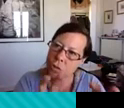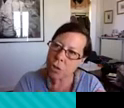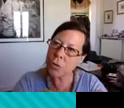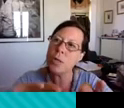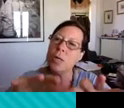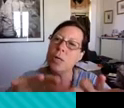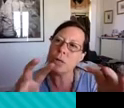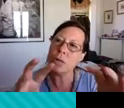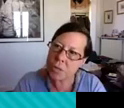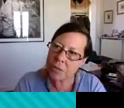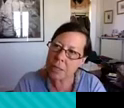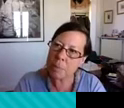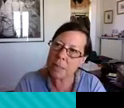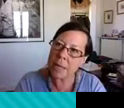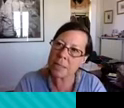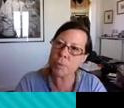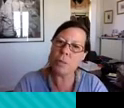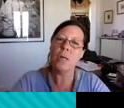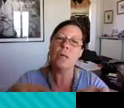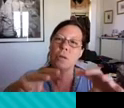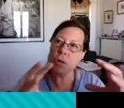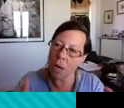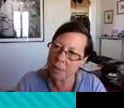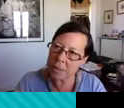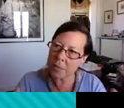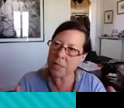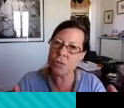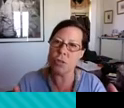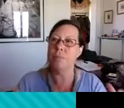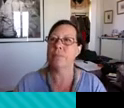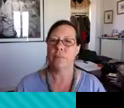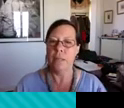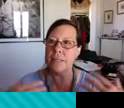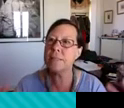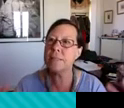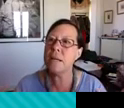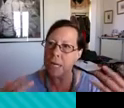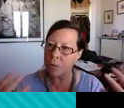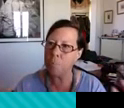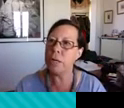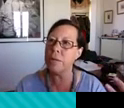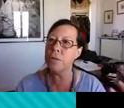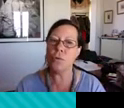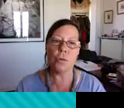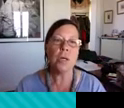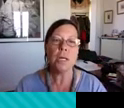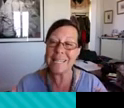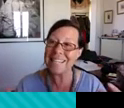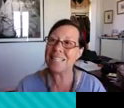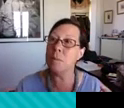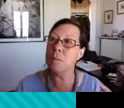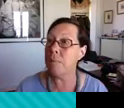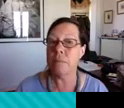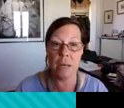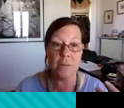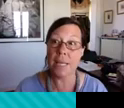to show you the use of an independent expert, the nuancing of the issue. This is the kind of reporting that you do to get